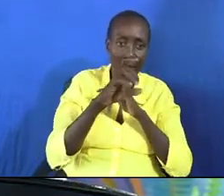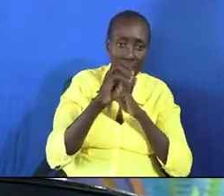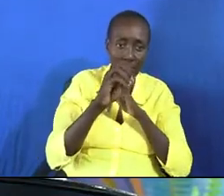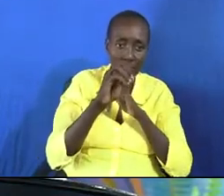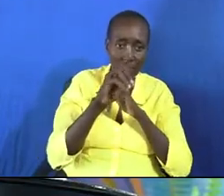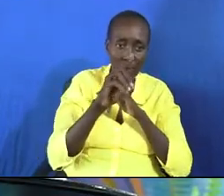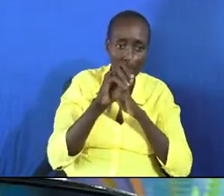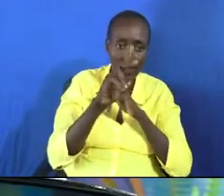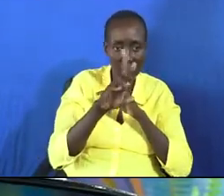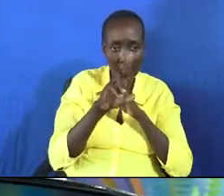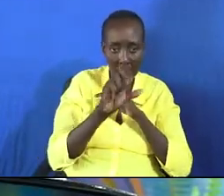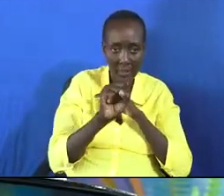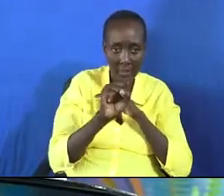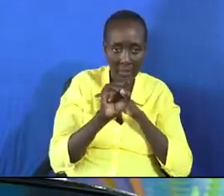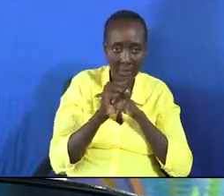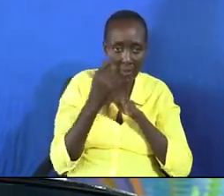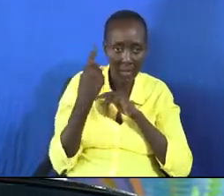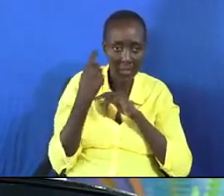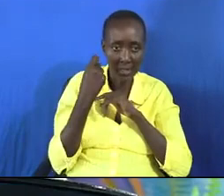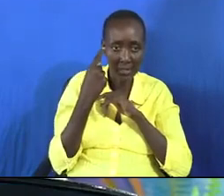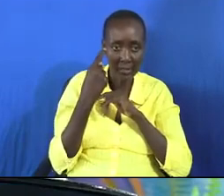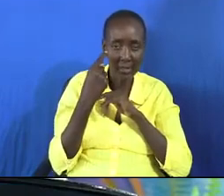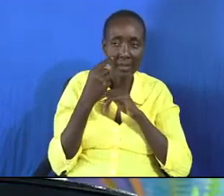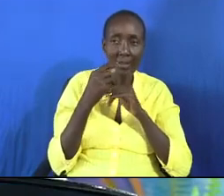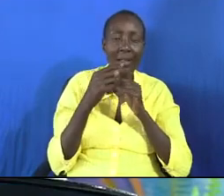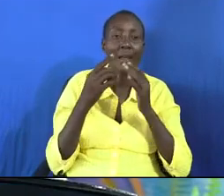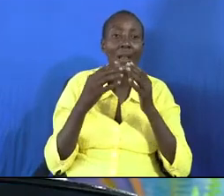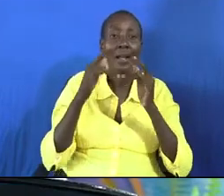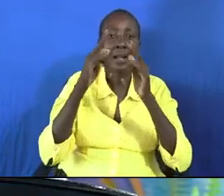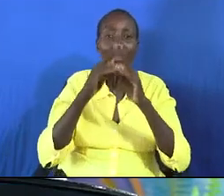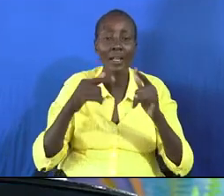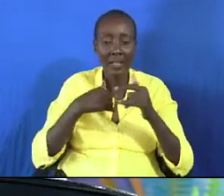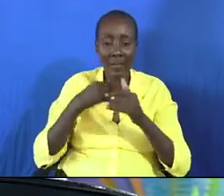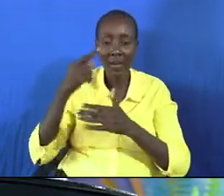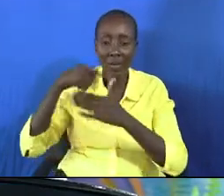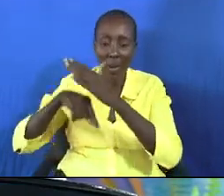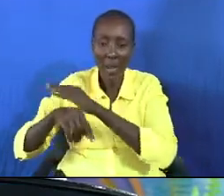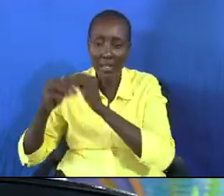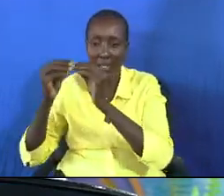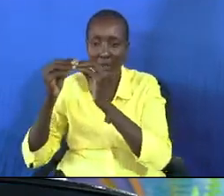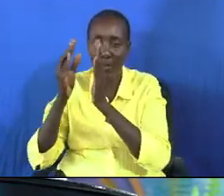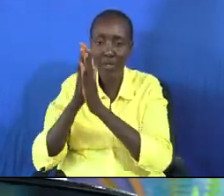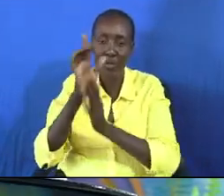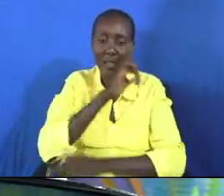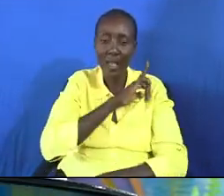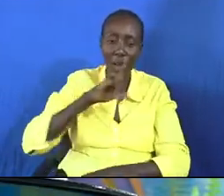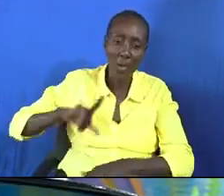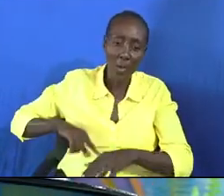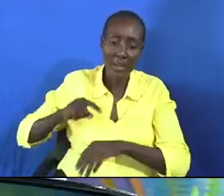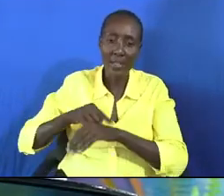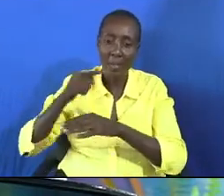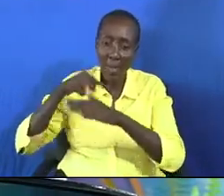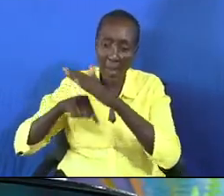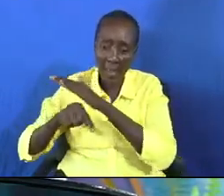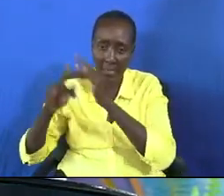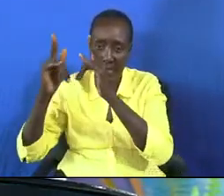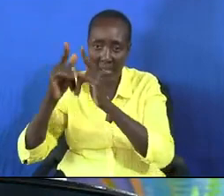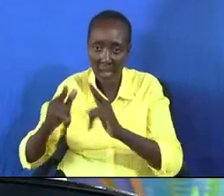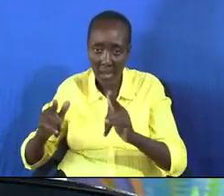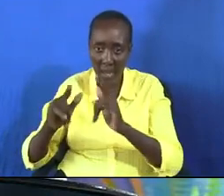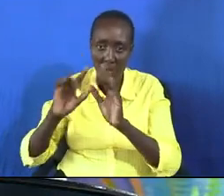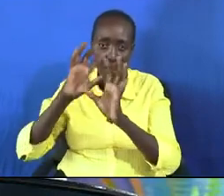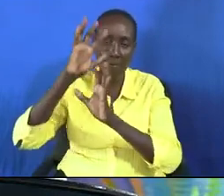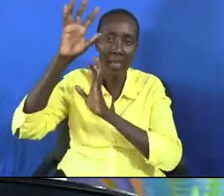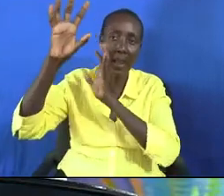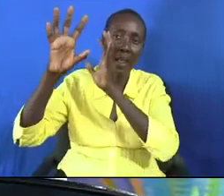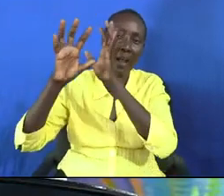camp. And that is where he used to go and meet with the Lord. And when he entered that place, the cloud would